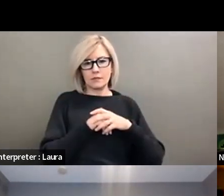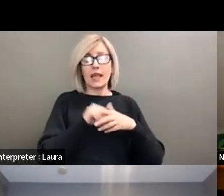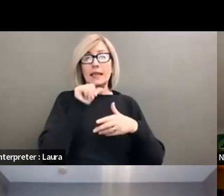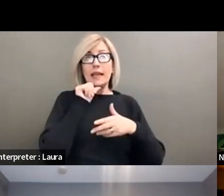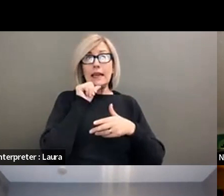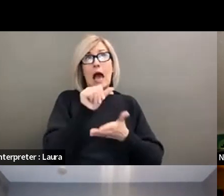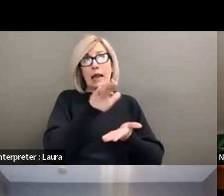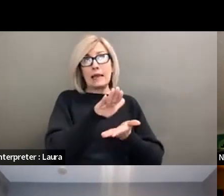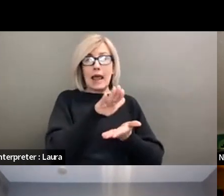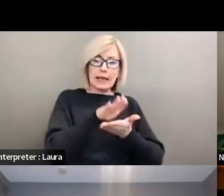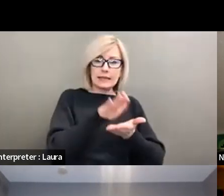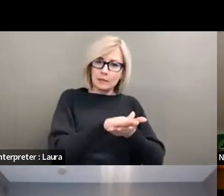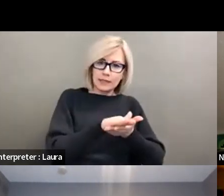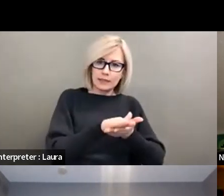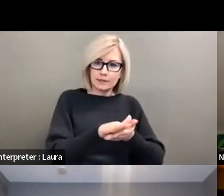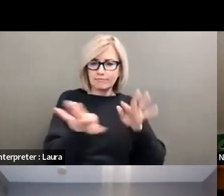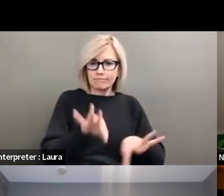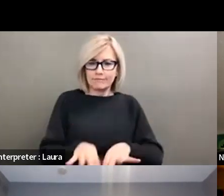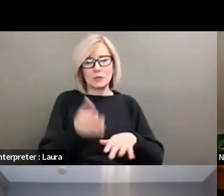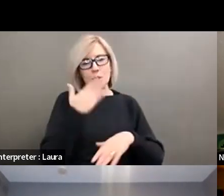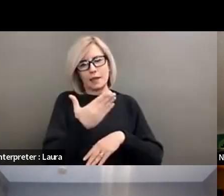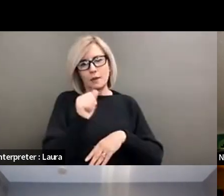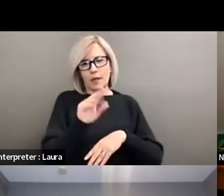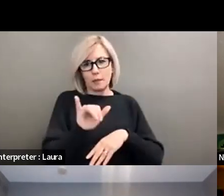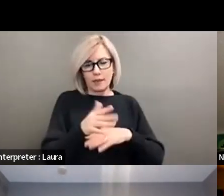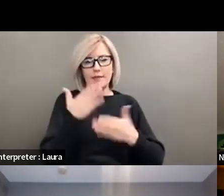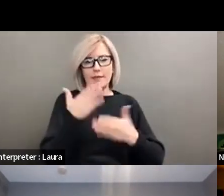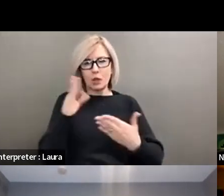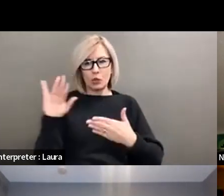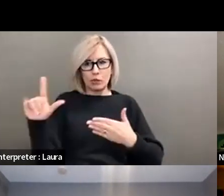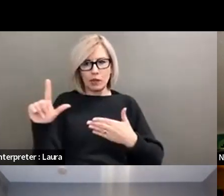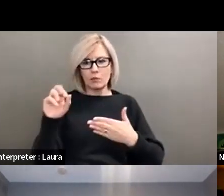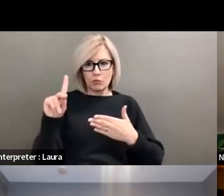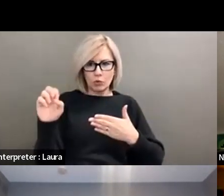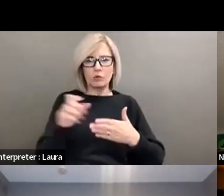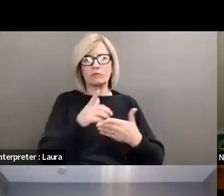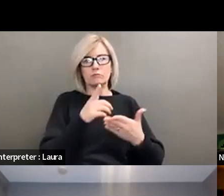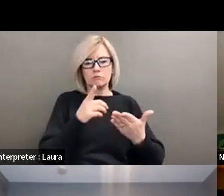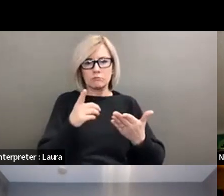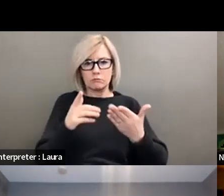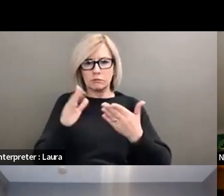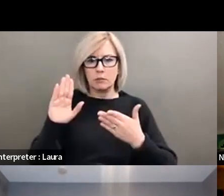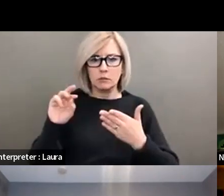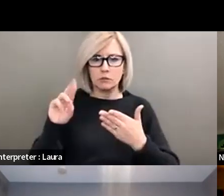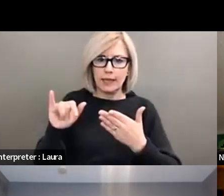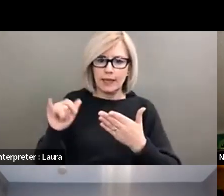non-academic, you know, way. So thank you, Amy, and thank you, Bill and Brooke and Brady for giving me